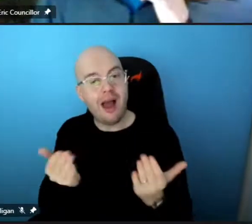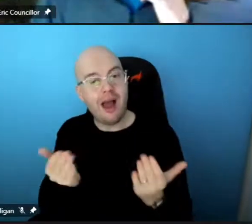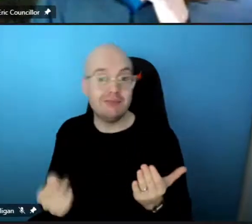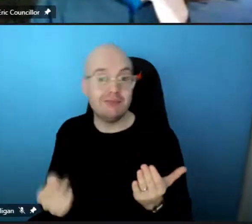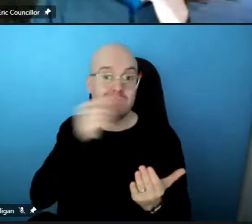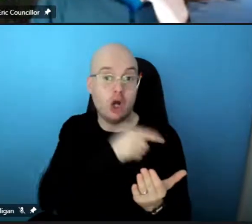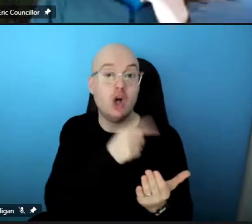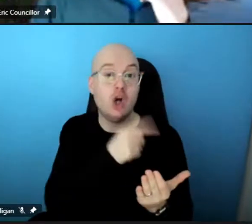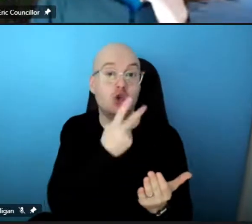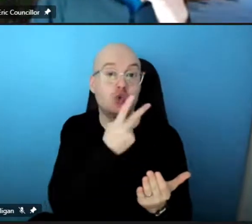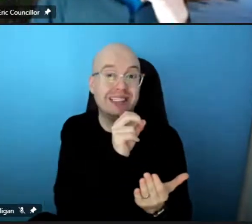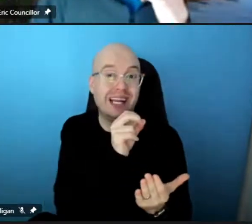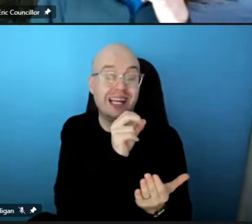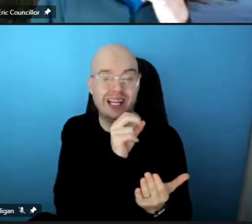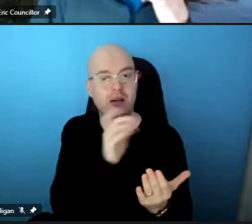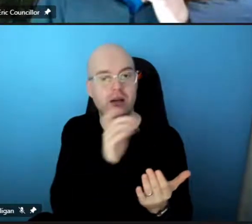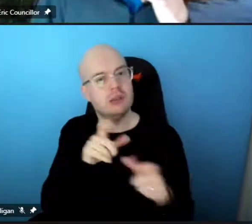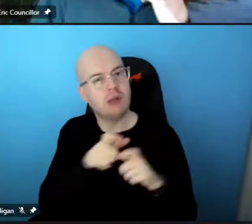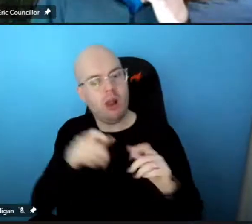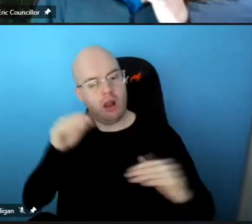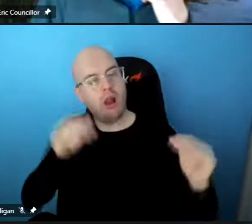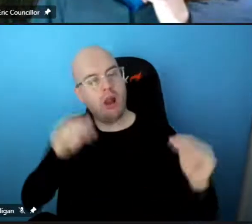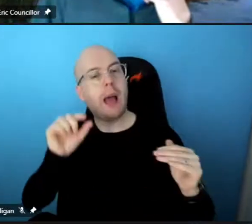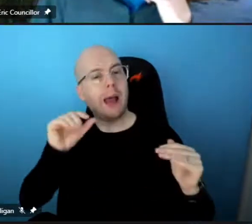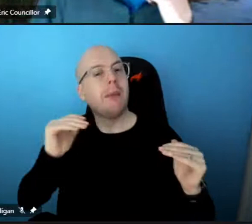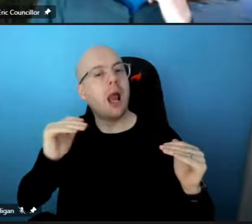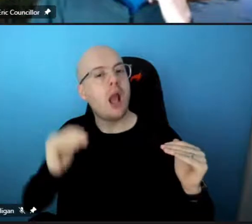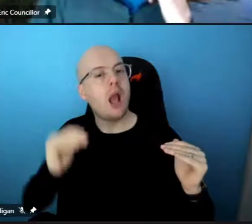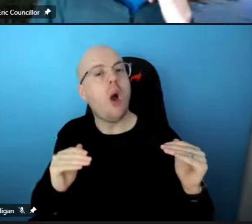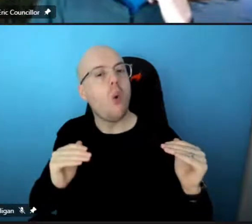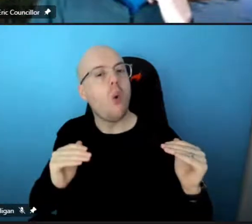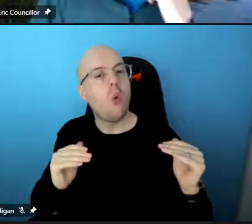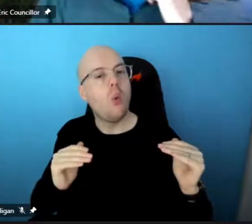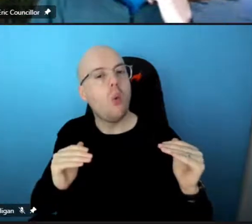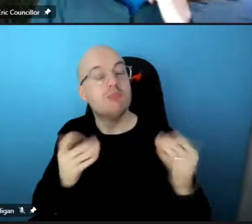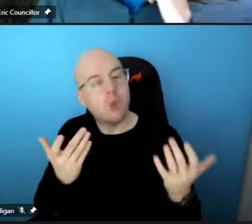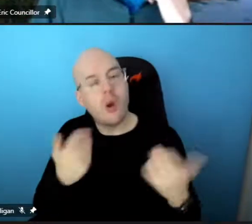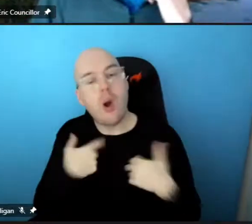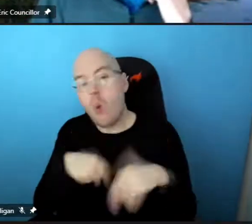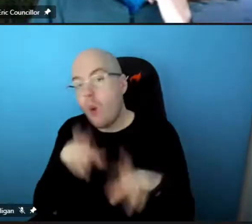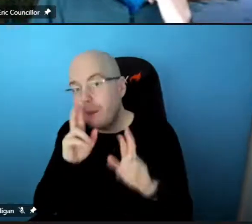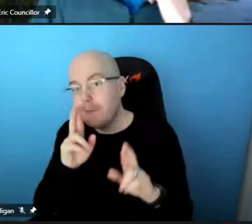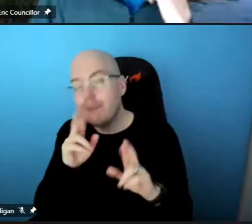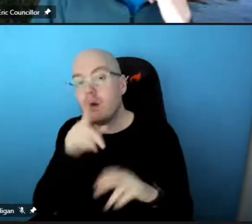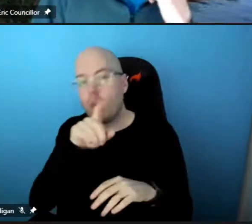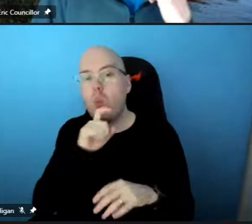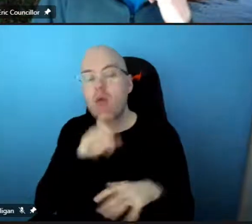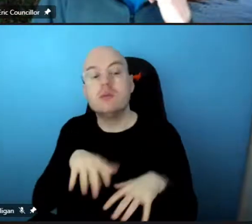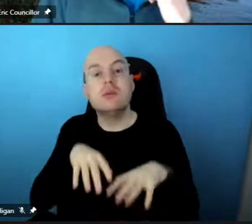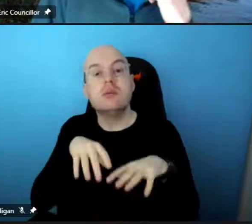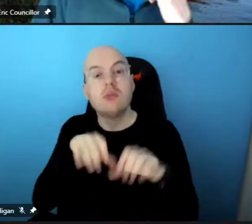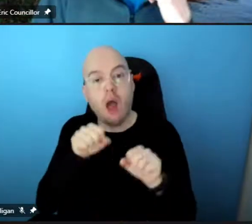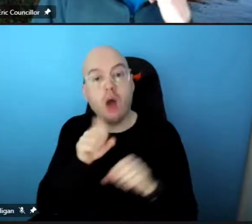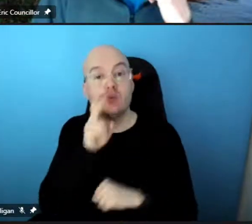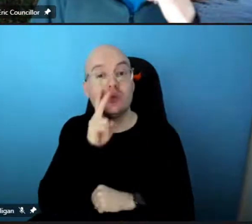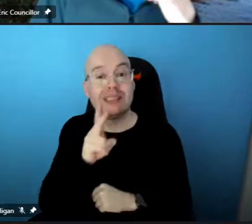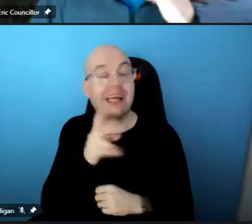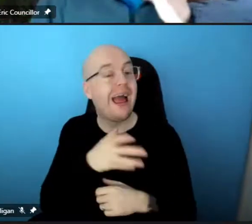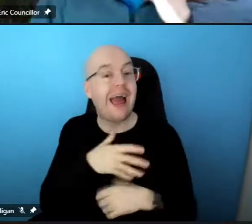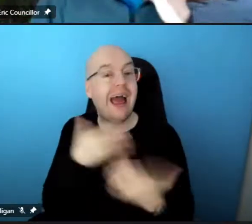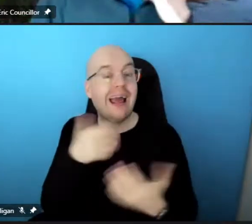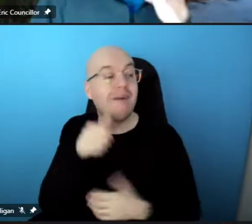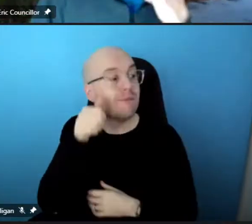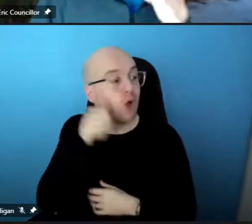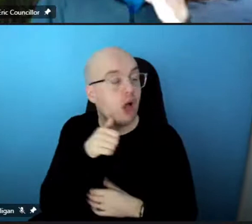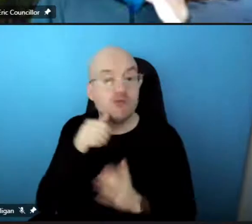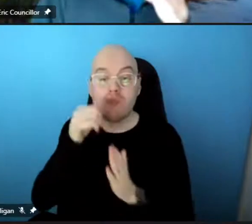September 20, it's still relatively low. And I'm hoping that what you'll start to see with the fraud reports coming through now, that those numbers start to